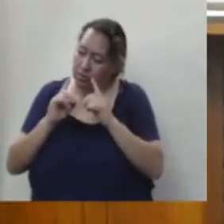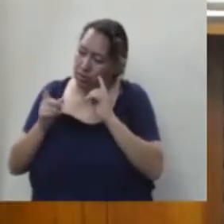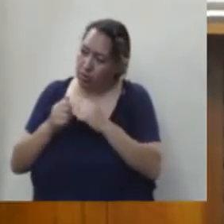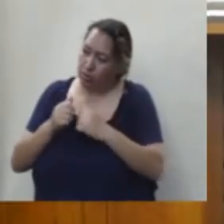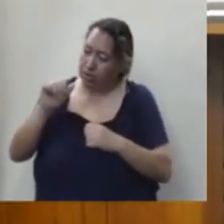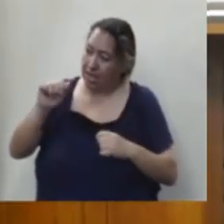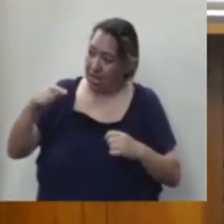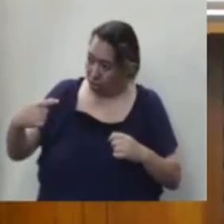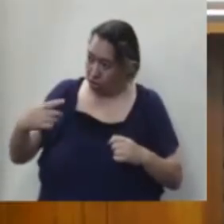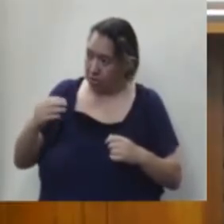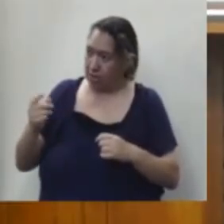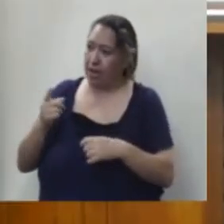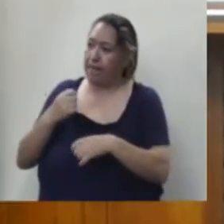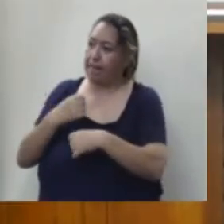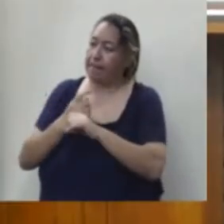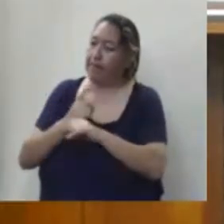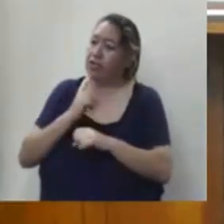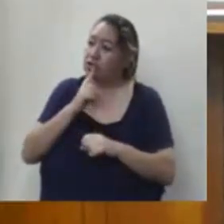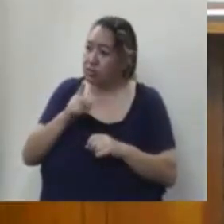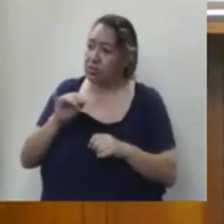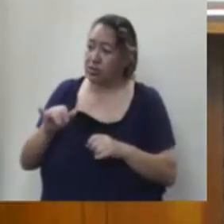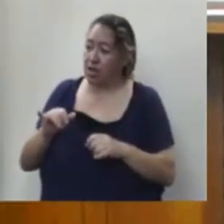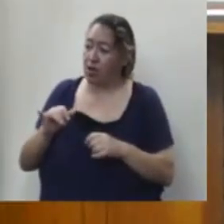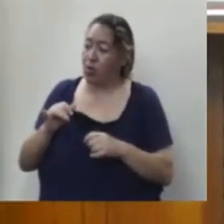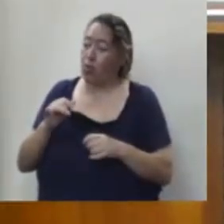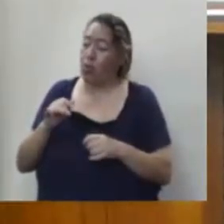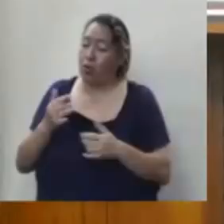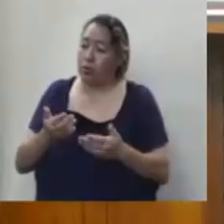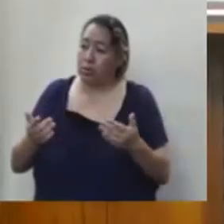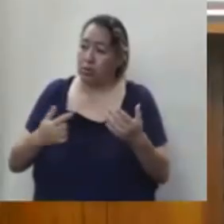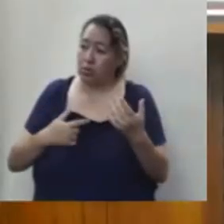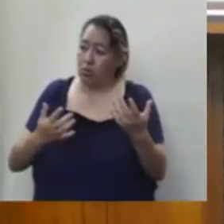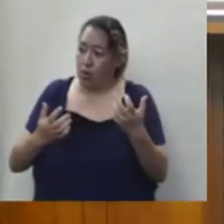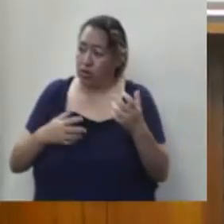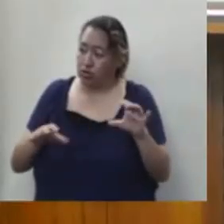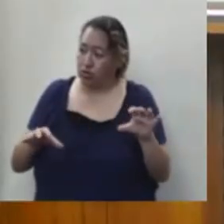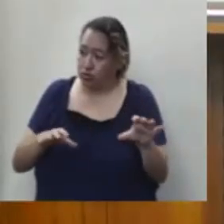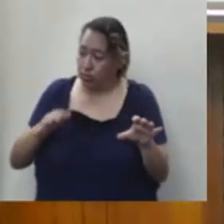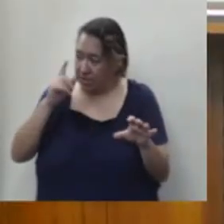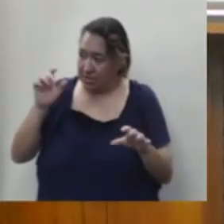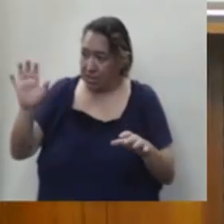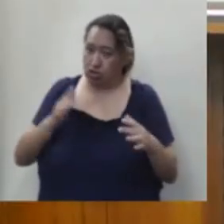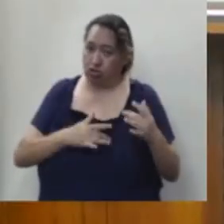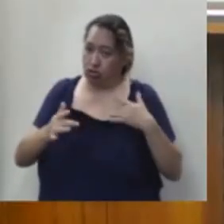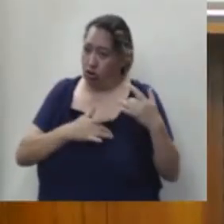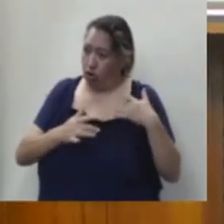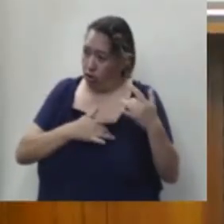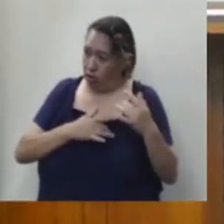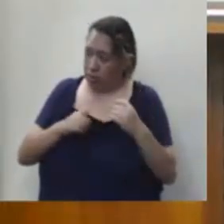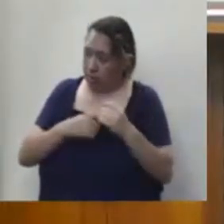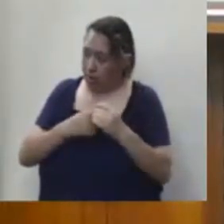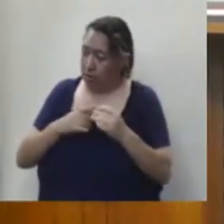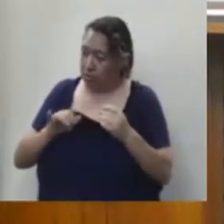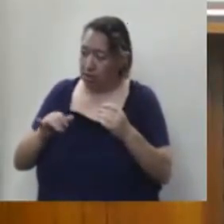assured him that one of the things that I would like to do, because he is also concerned, and so is the director of Department